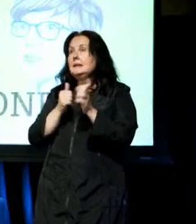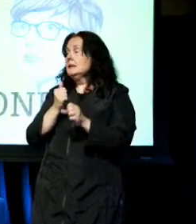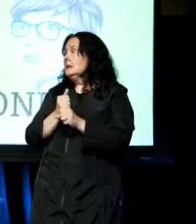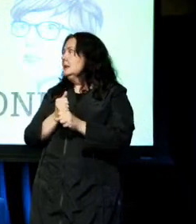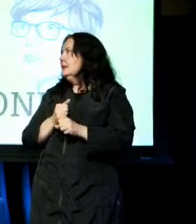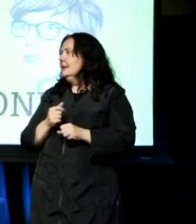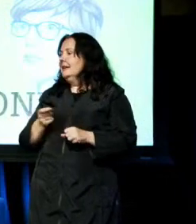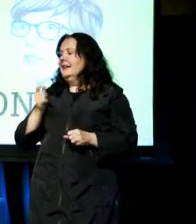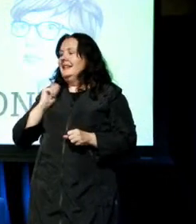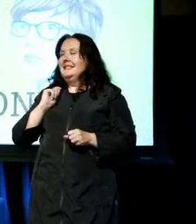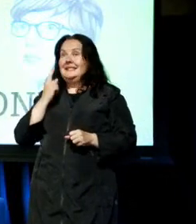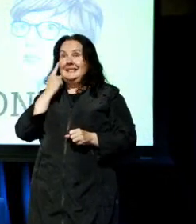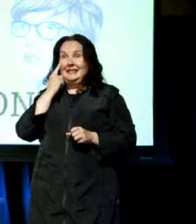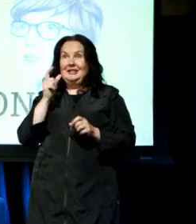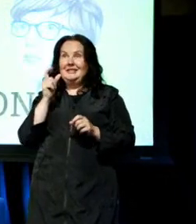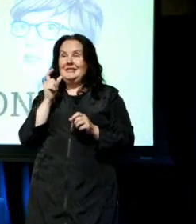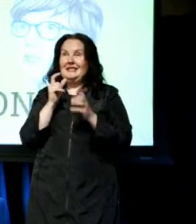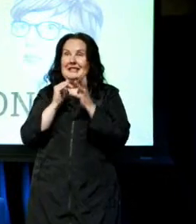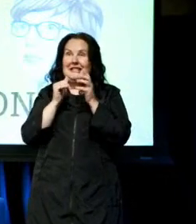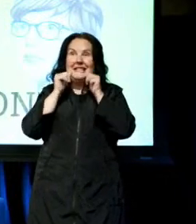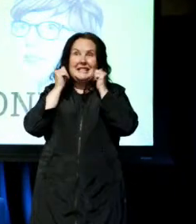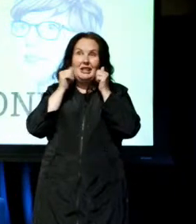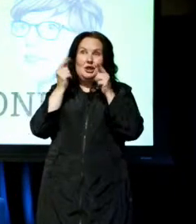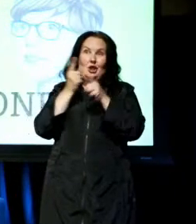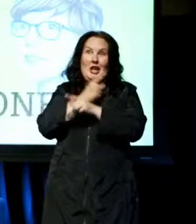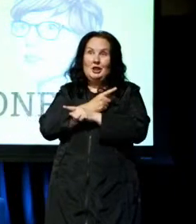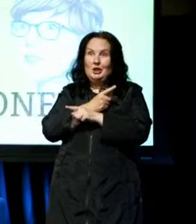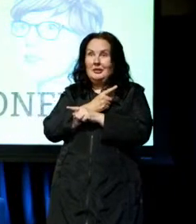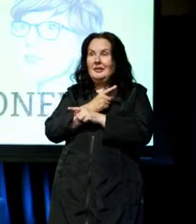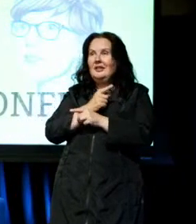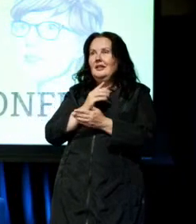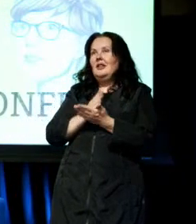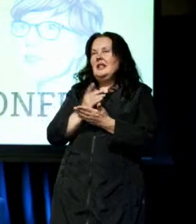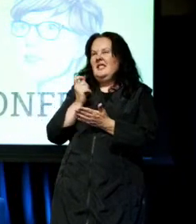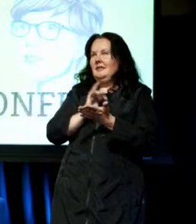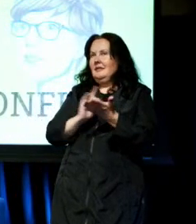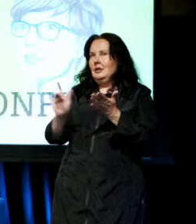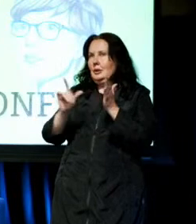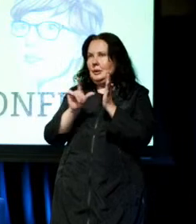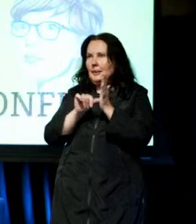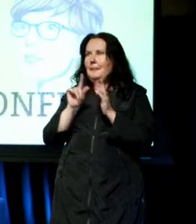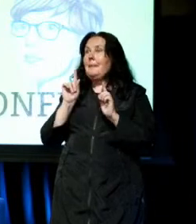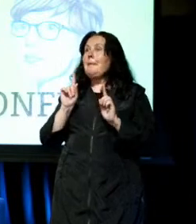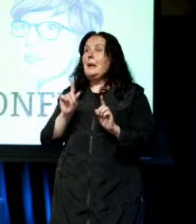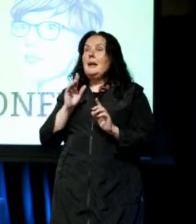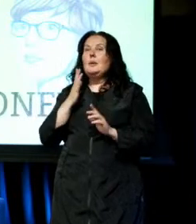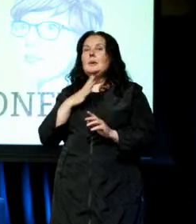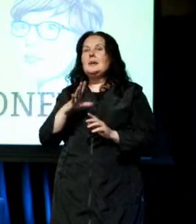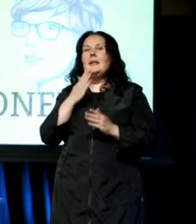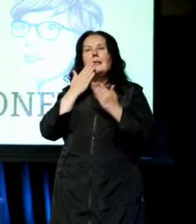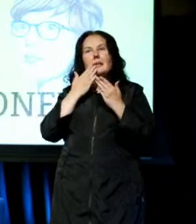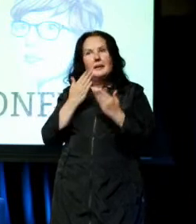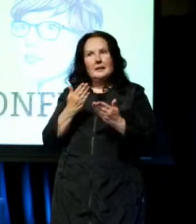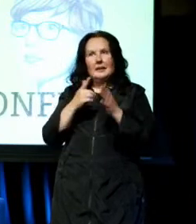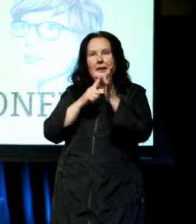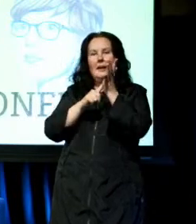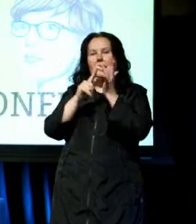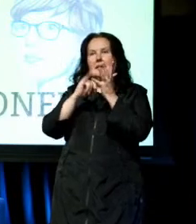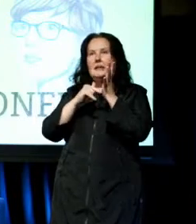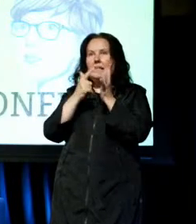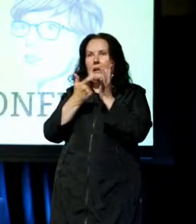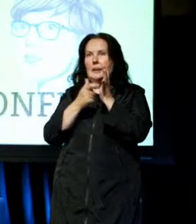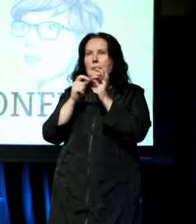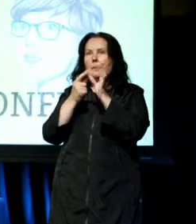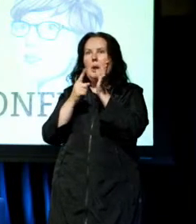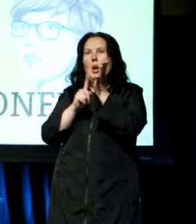show. I did not intend to do that. Sorry, we're about out of time, but thank you. I just want to thank Alistair Baldwin and